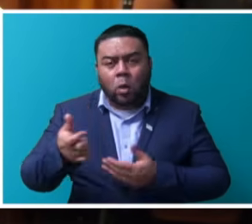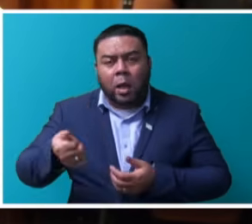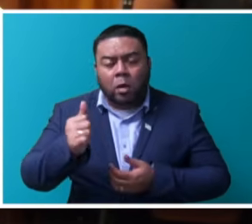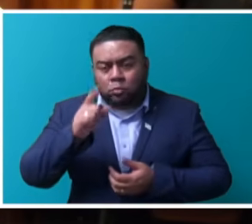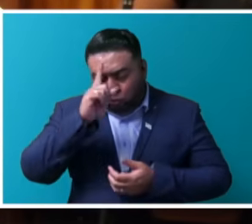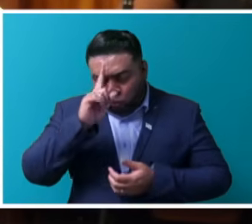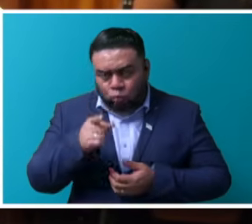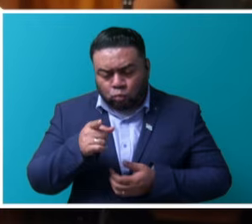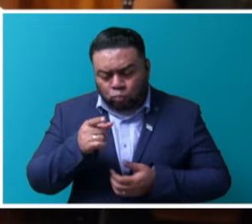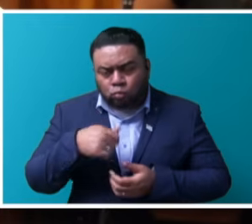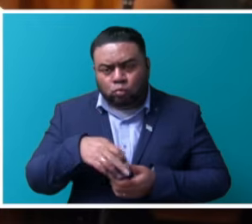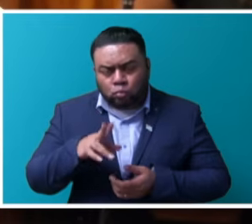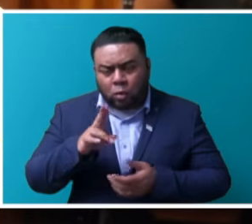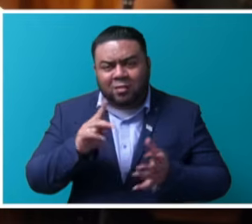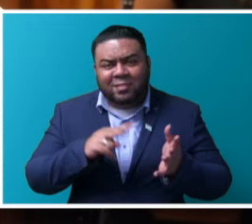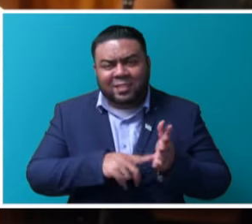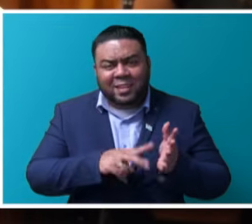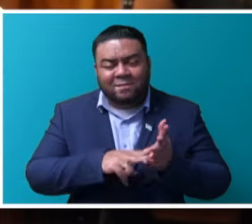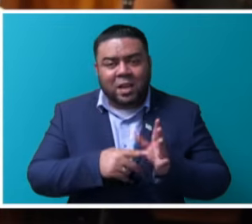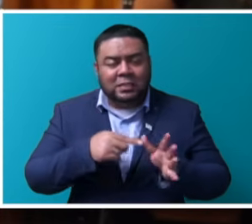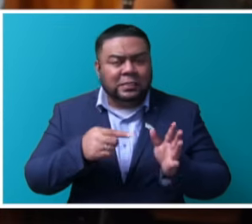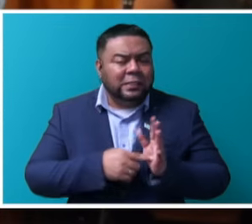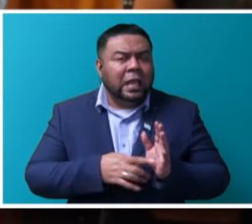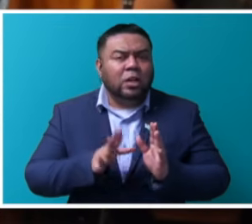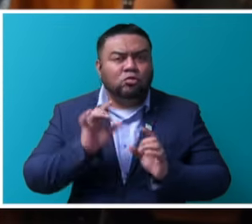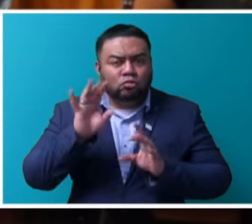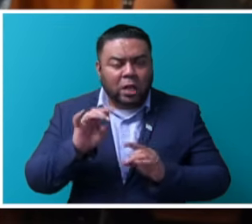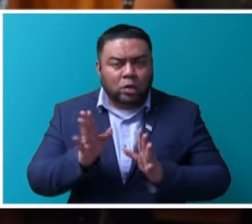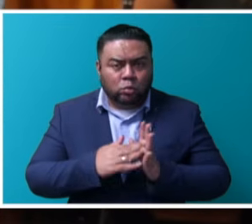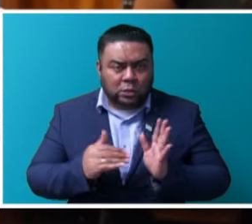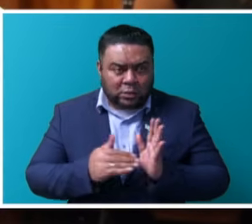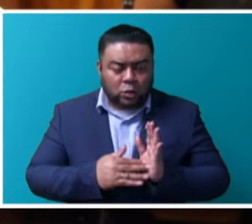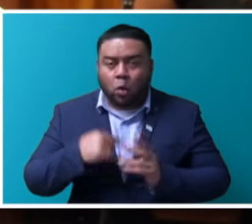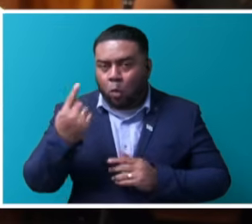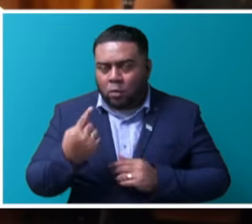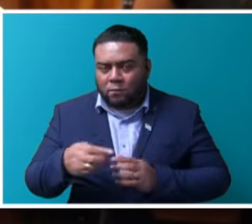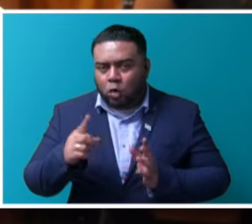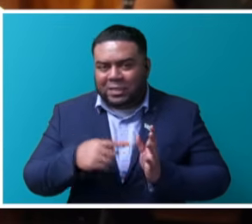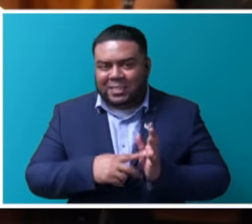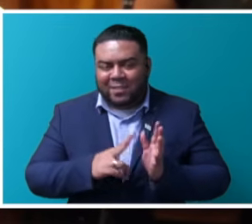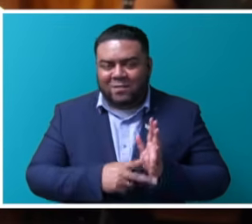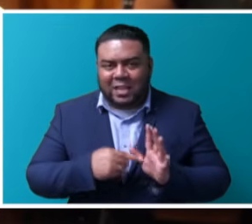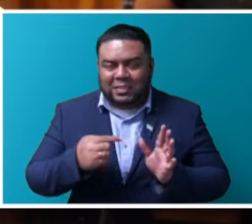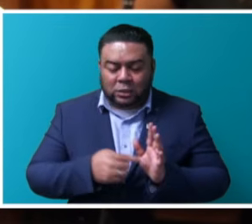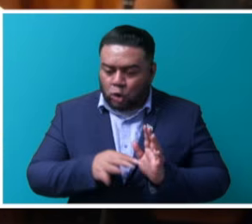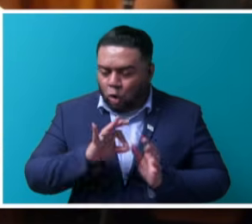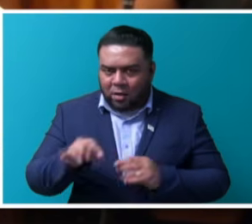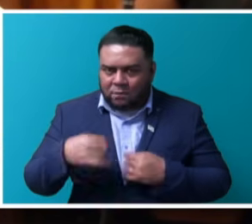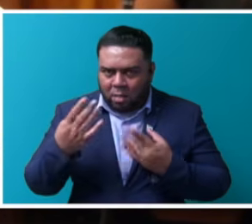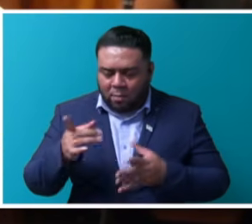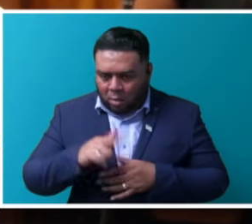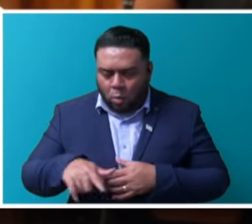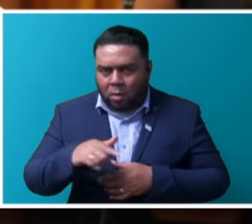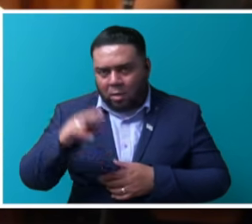wish to undertake TVET qualifications in Australia and New Zealand. This is only for TVET training not available locally and of